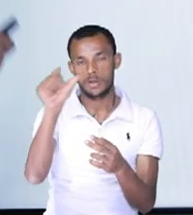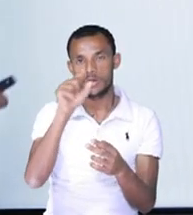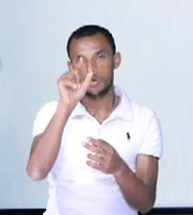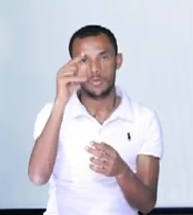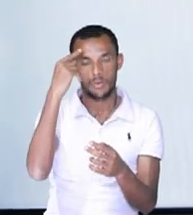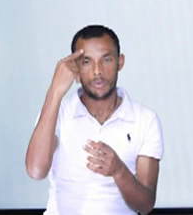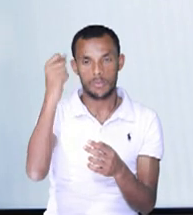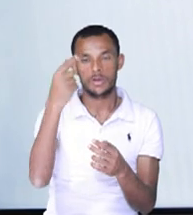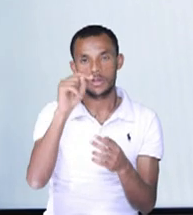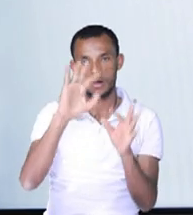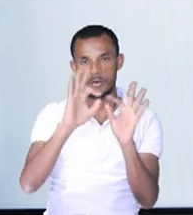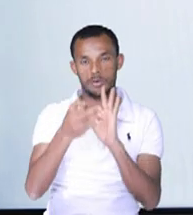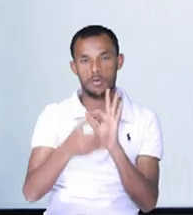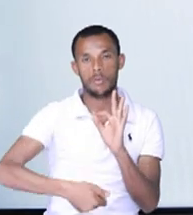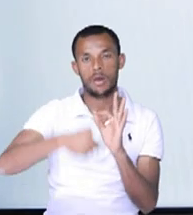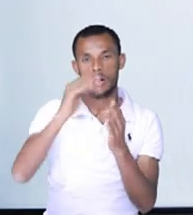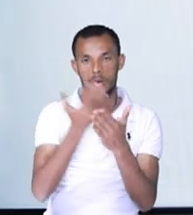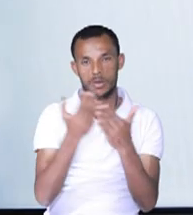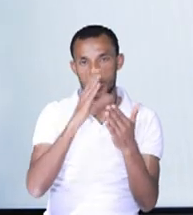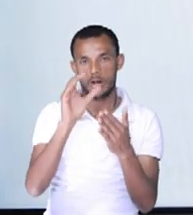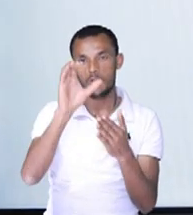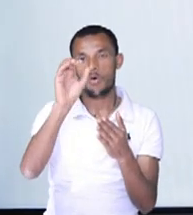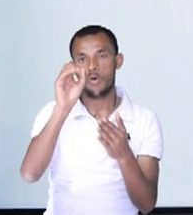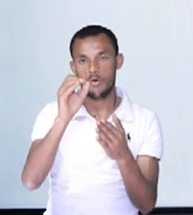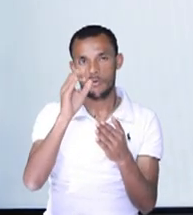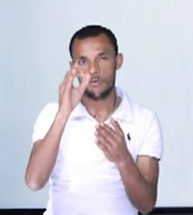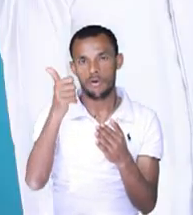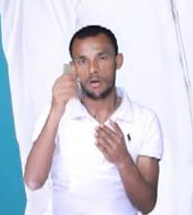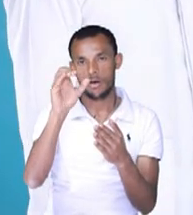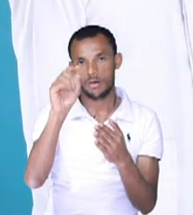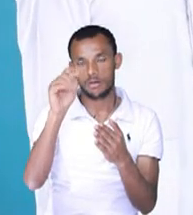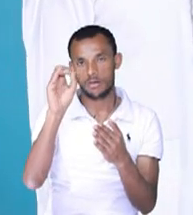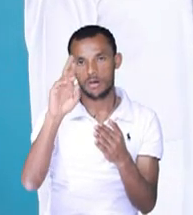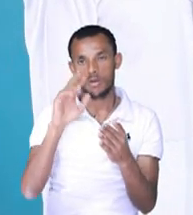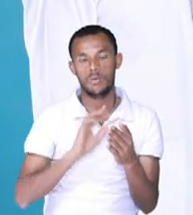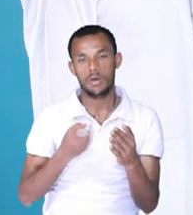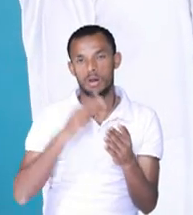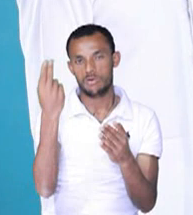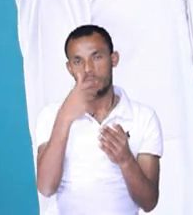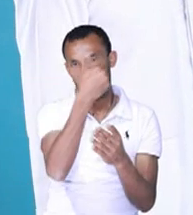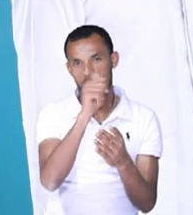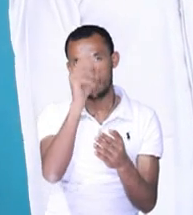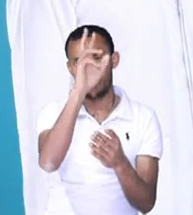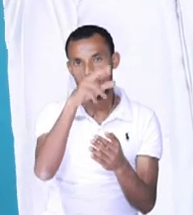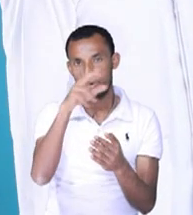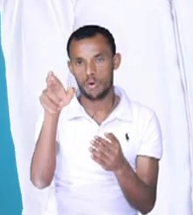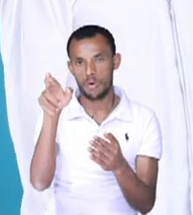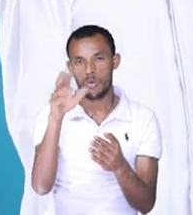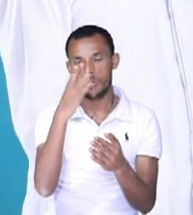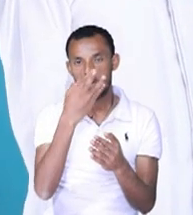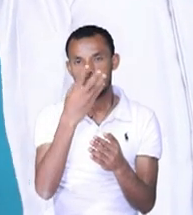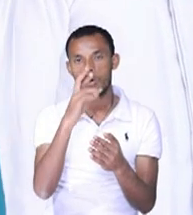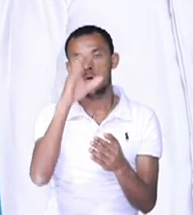have to remember definition of minor elements and cofactors. We can use any row or column as